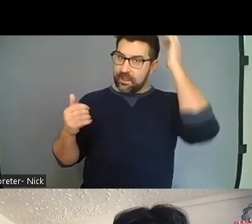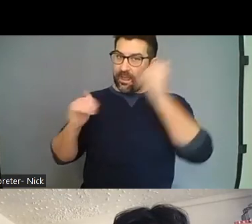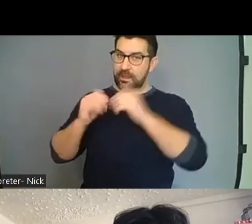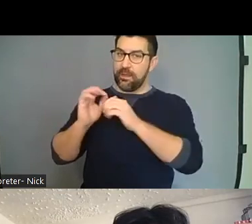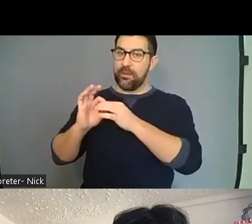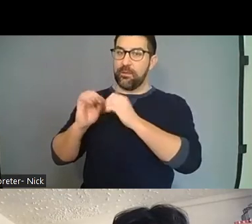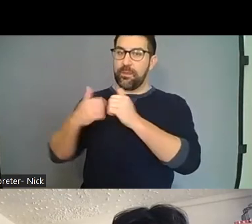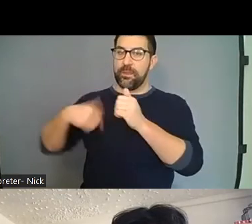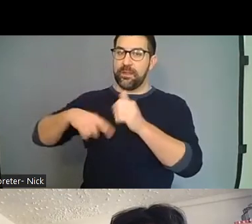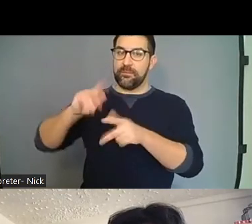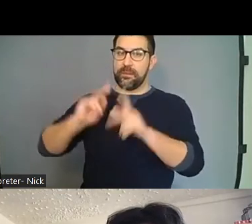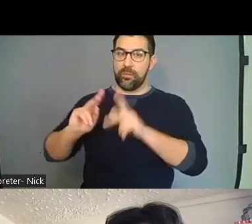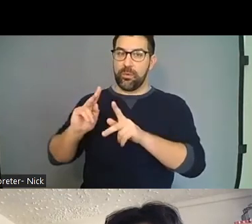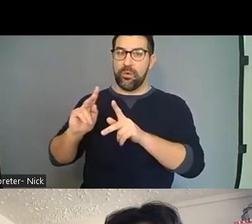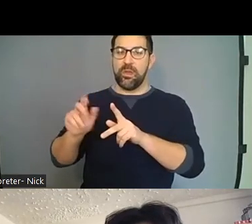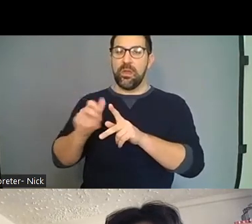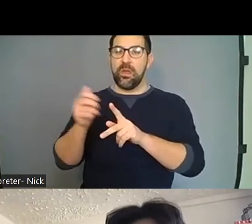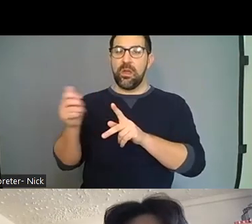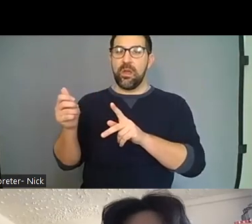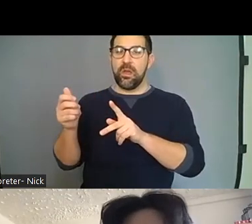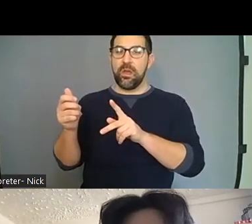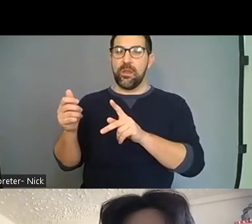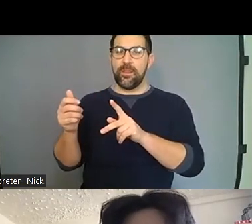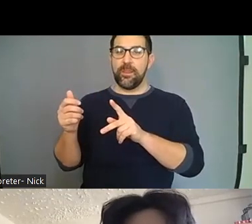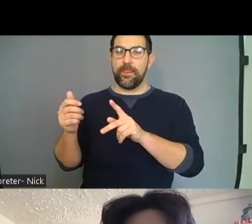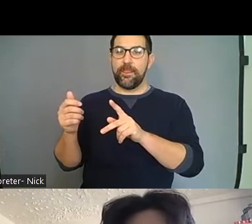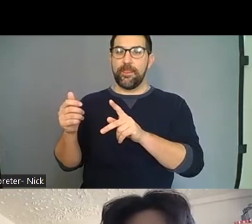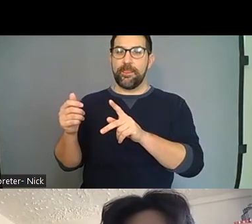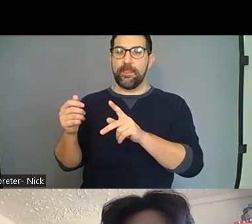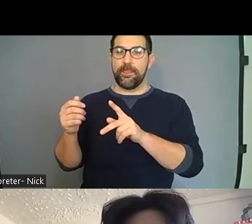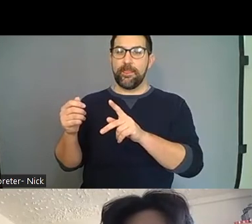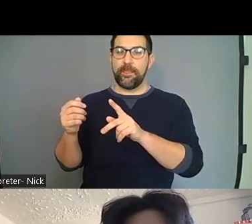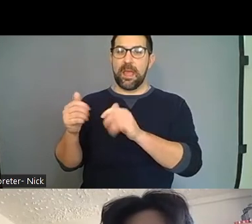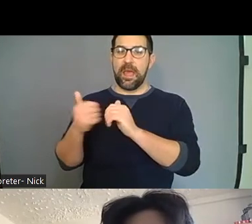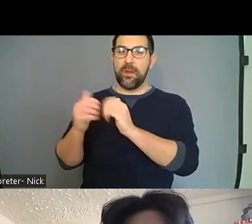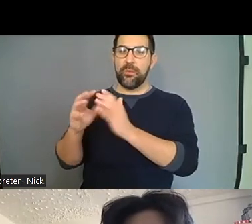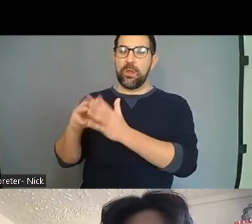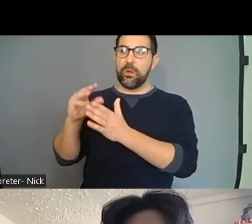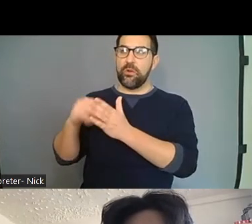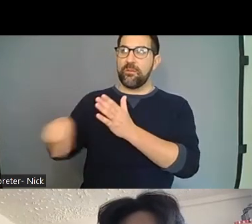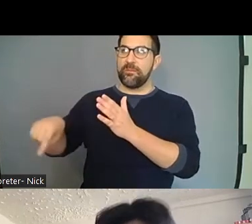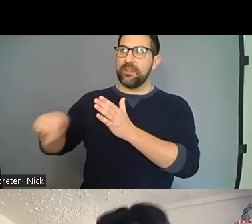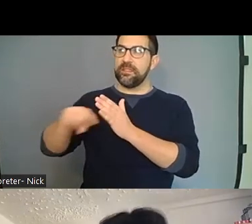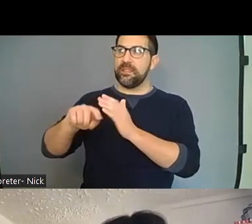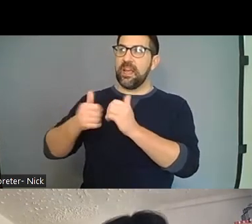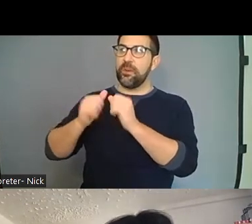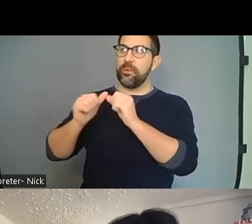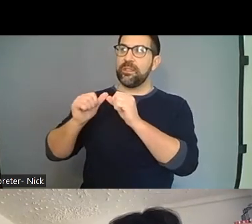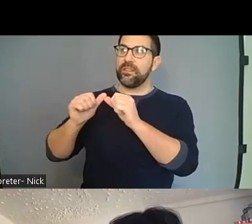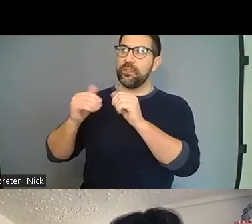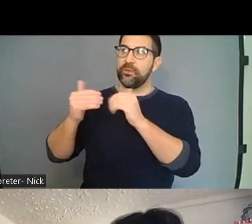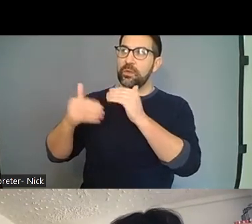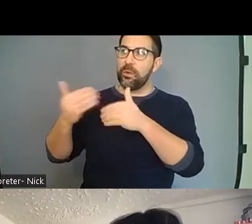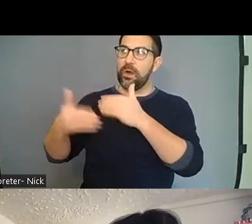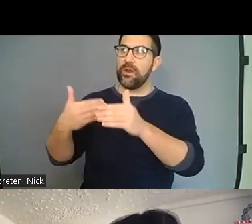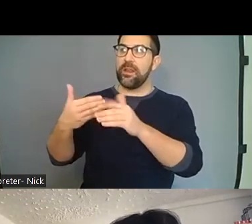then on the other note of structurally, how do we learn from these things and how do we continue to go on? I